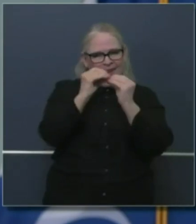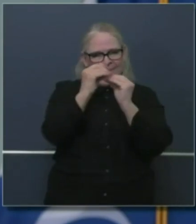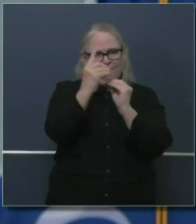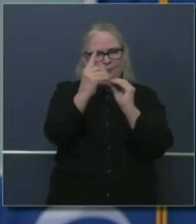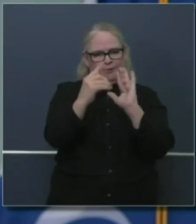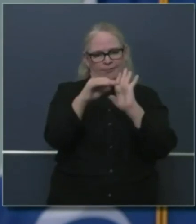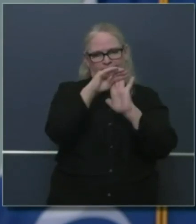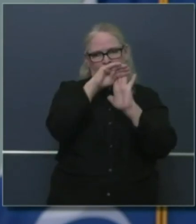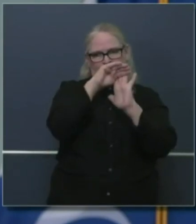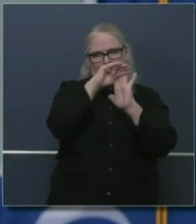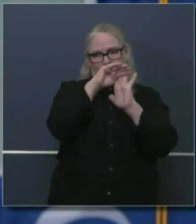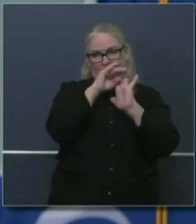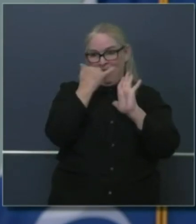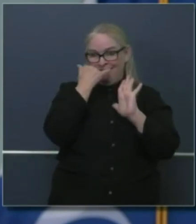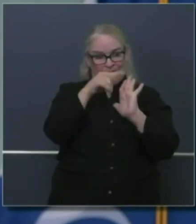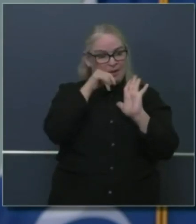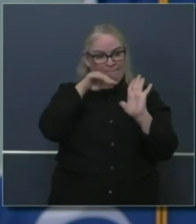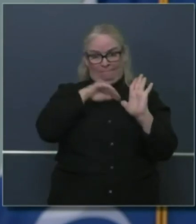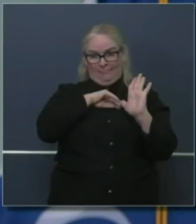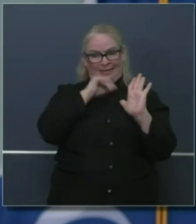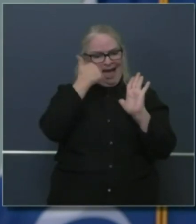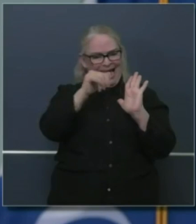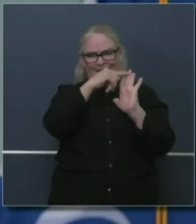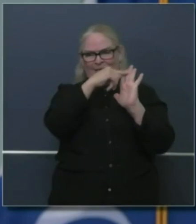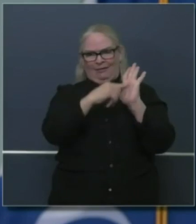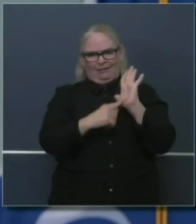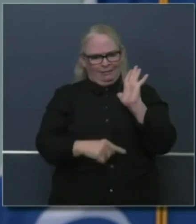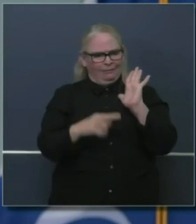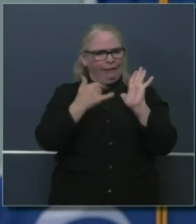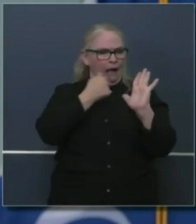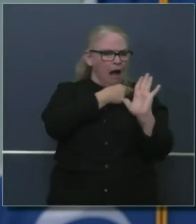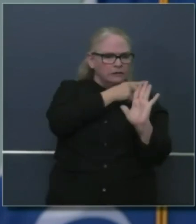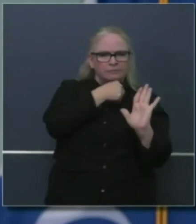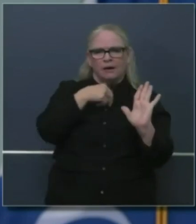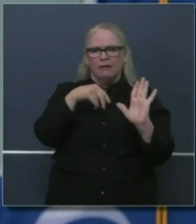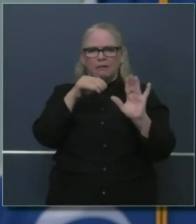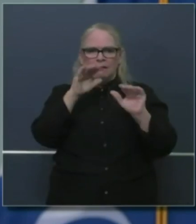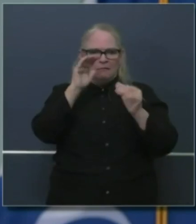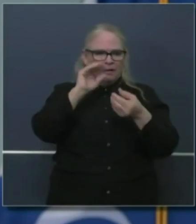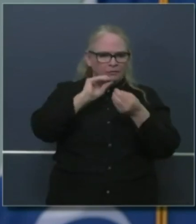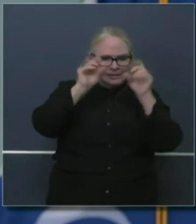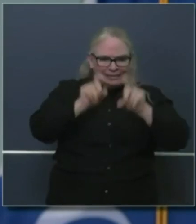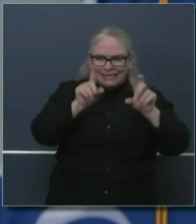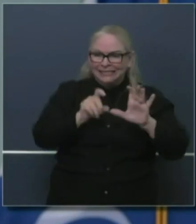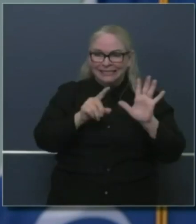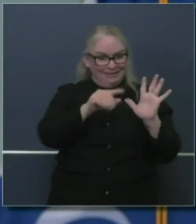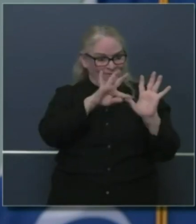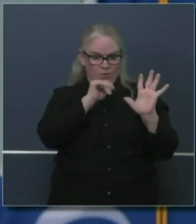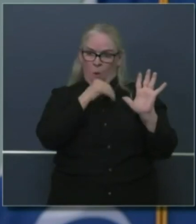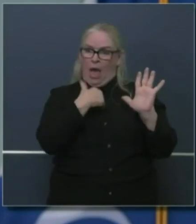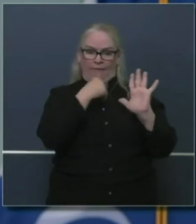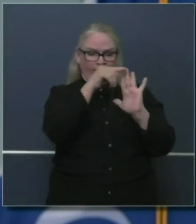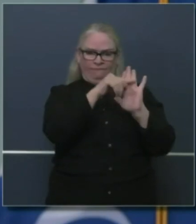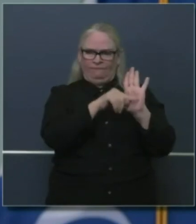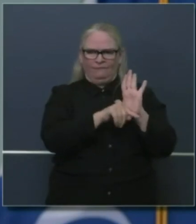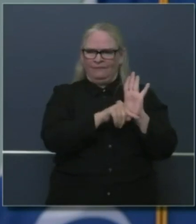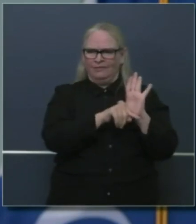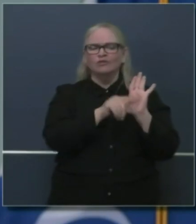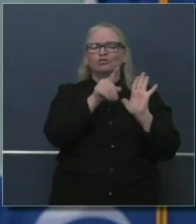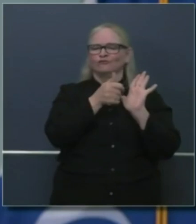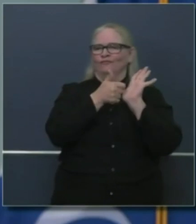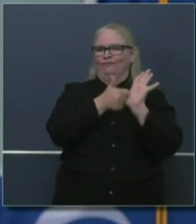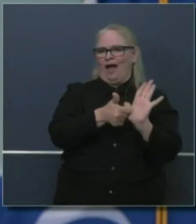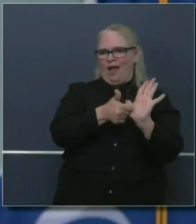meet it on the basis of data and facts, on trend lines, on hospitalizations, on ICU data, on death data,